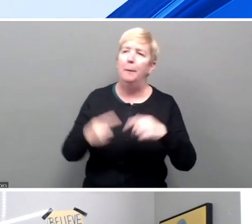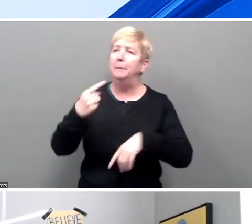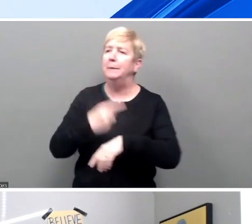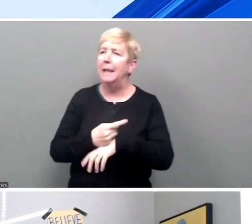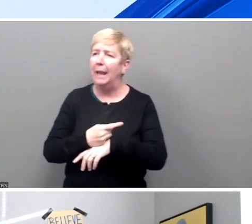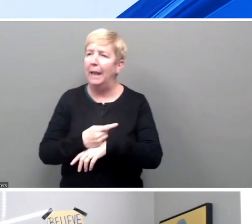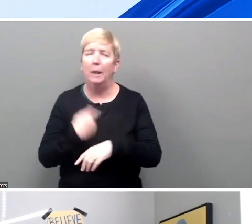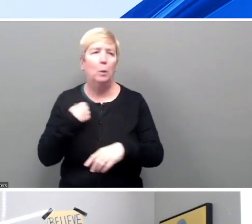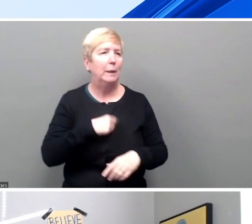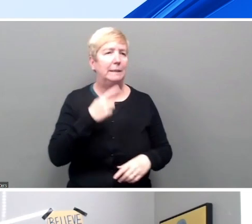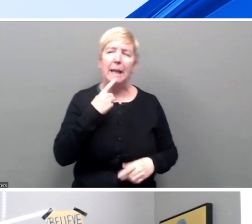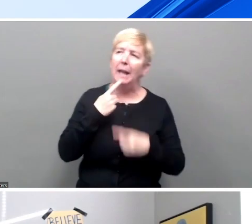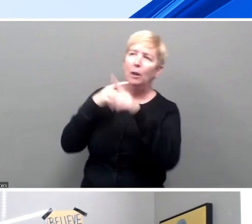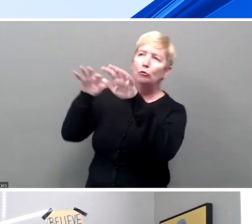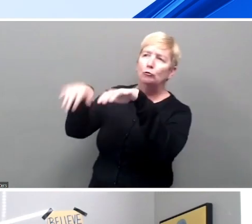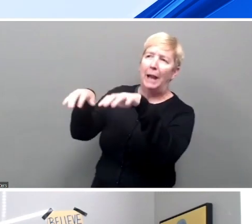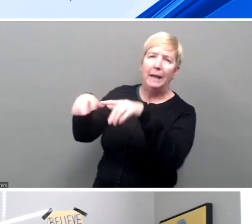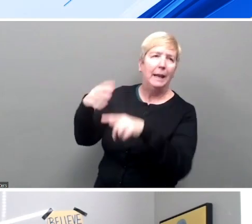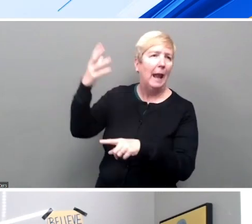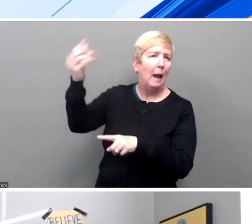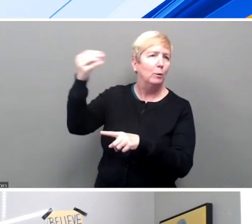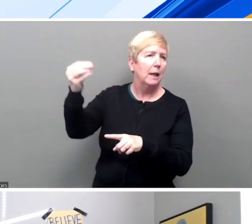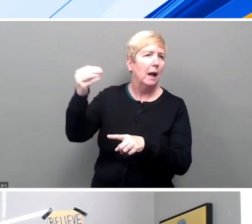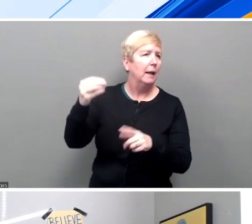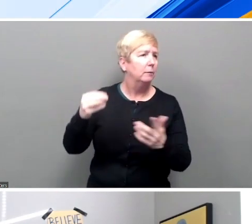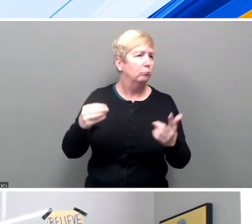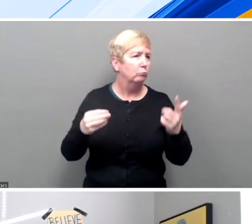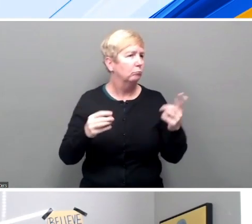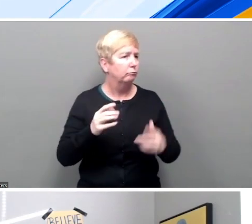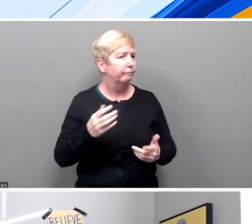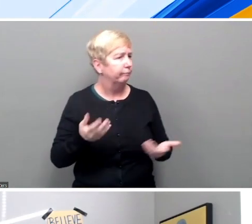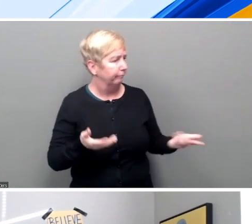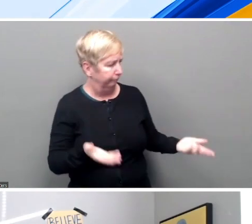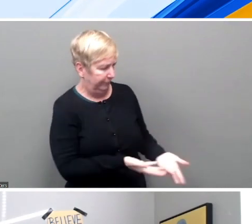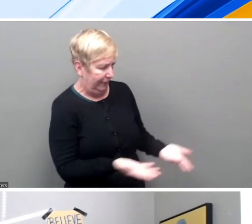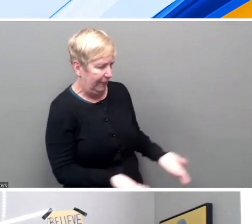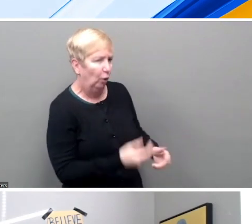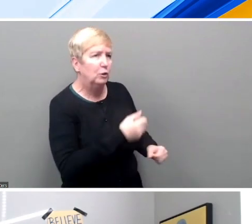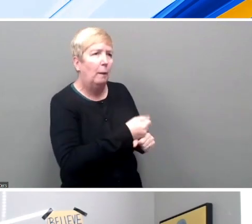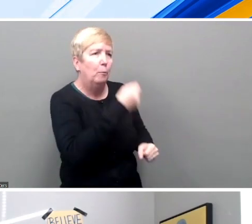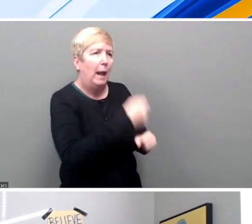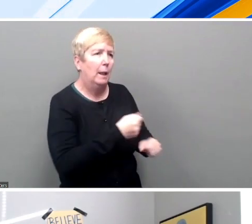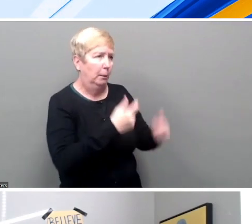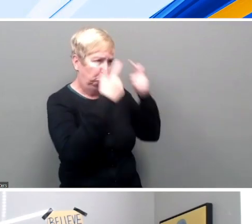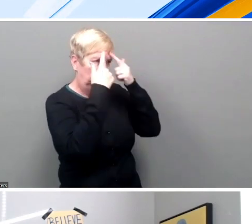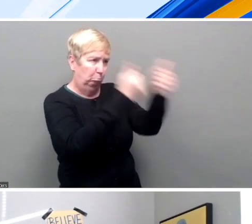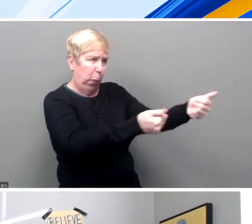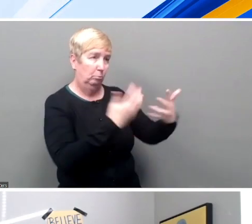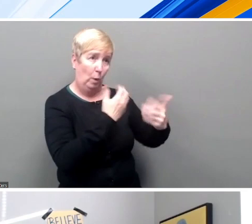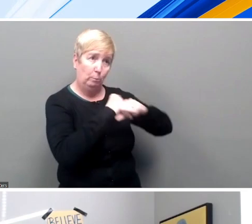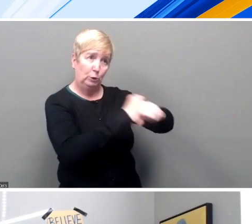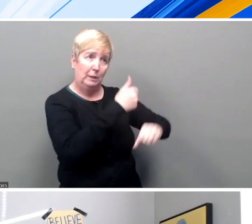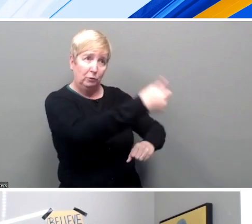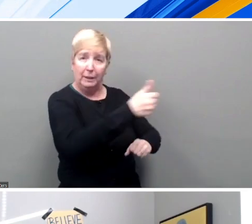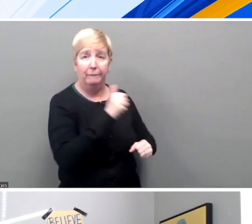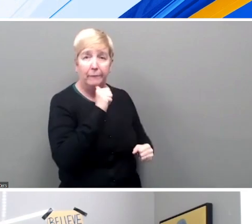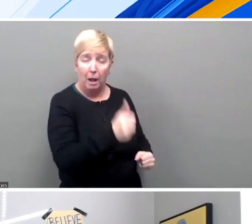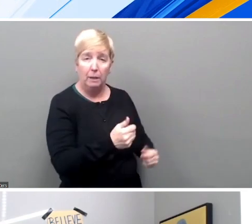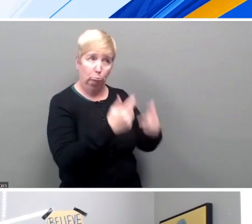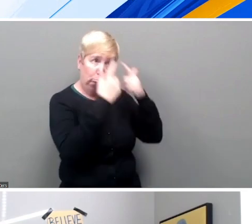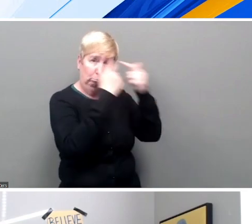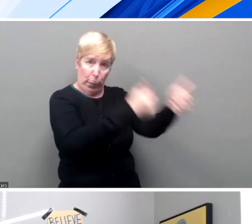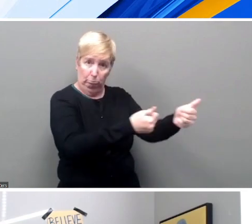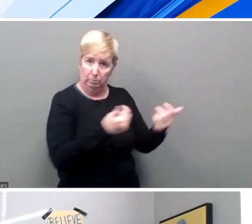free umbrella, and it's on the people whether or not they want to protect themselves or not? I don't know. What do you have to say